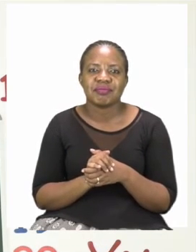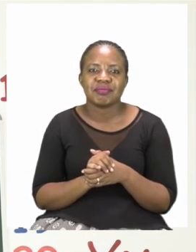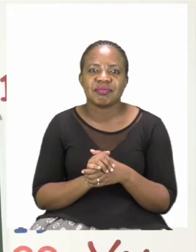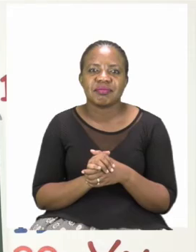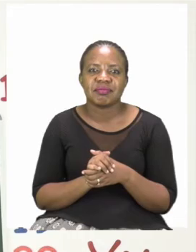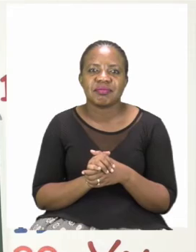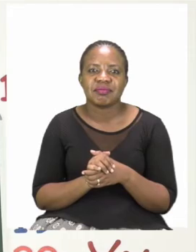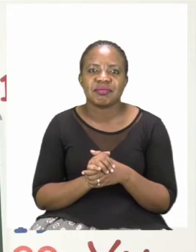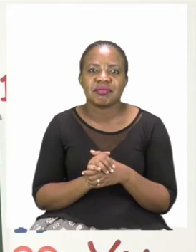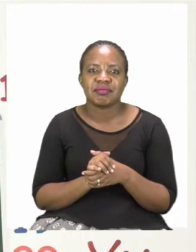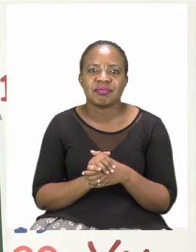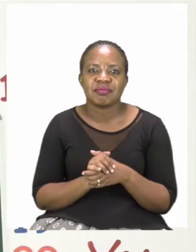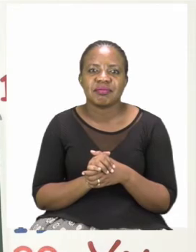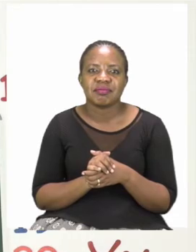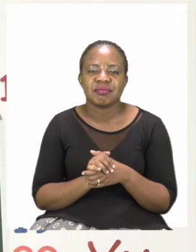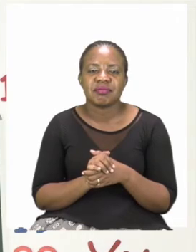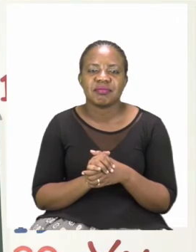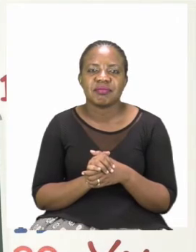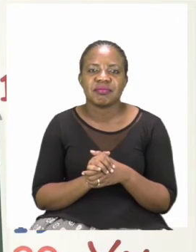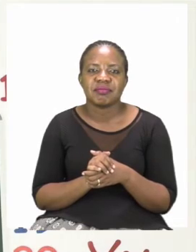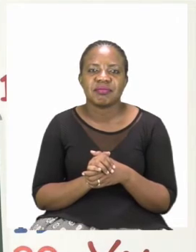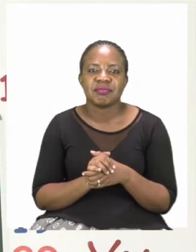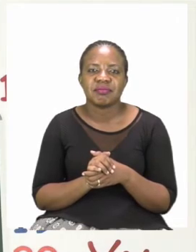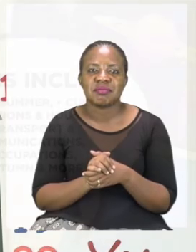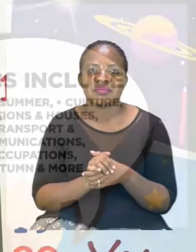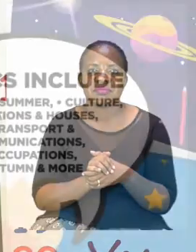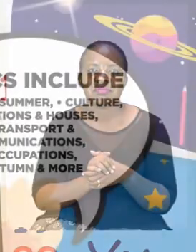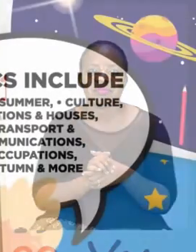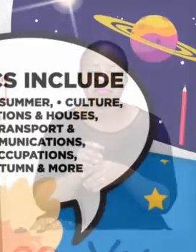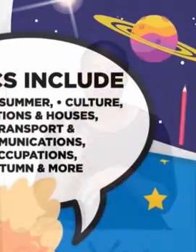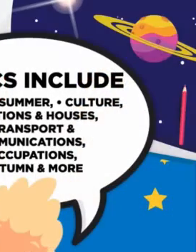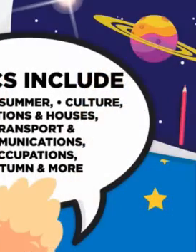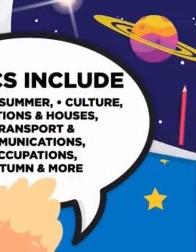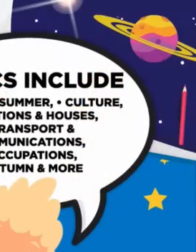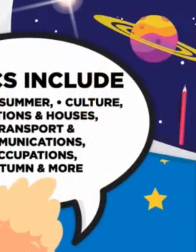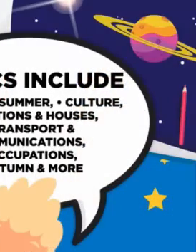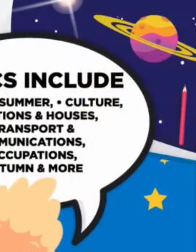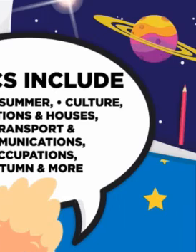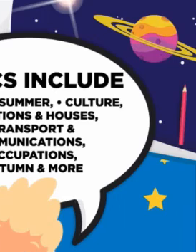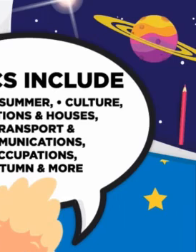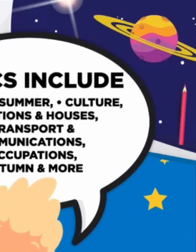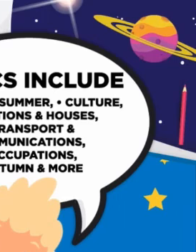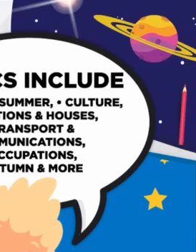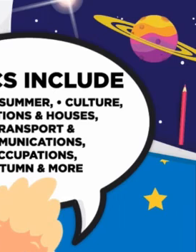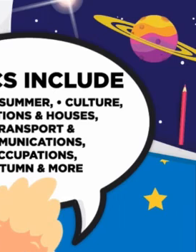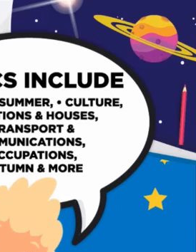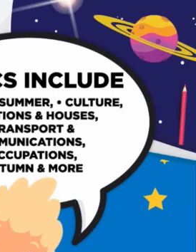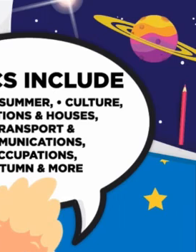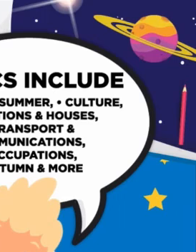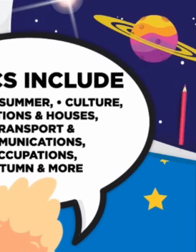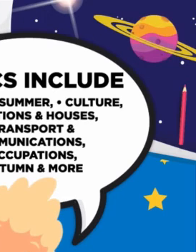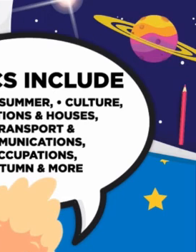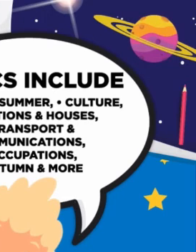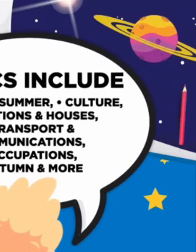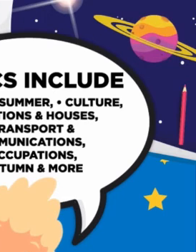and quickly ran away to their brother, the one who was building the house out of brick.